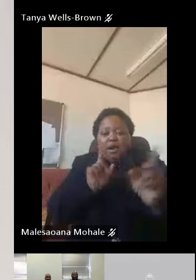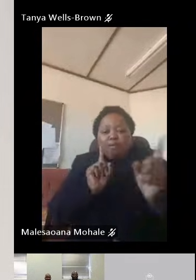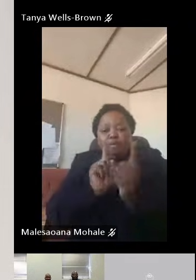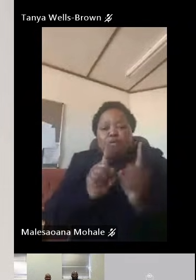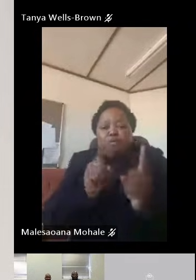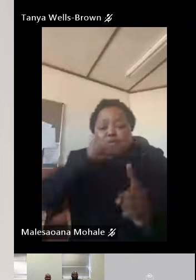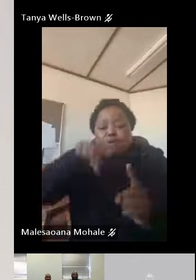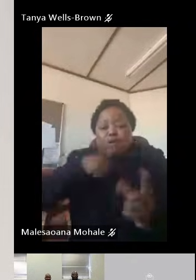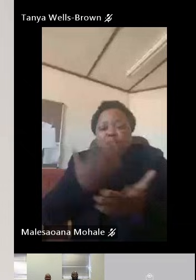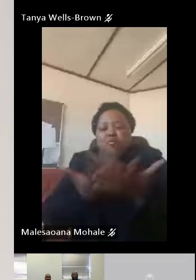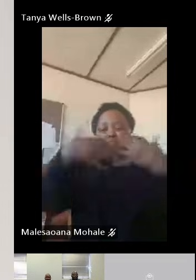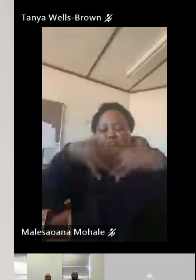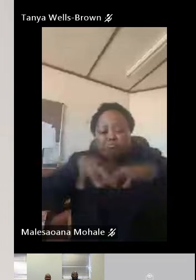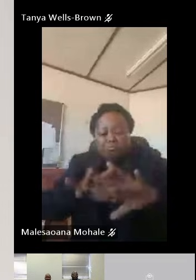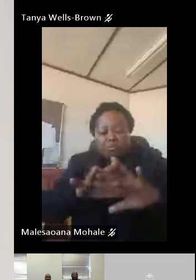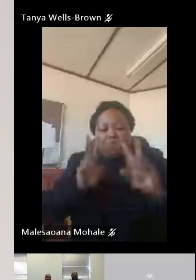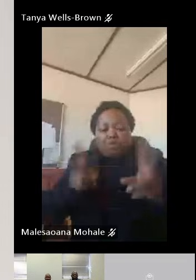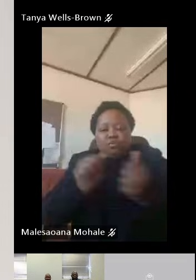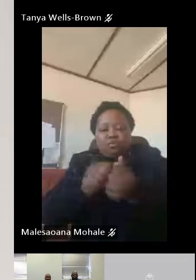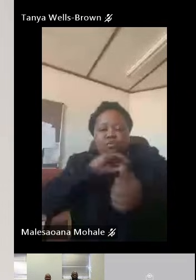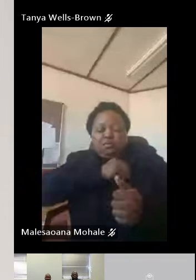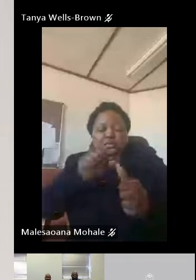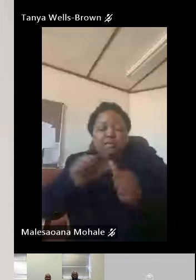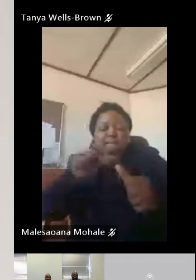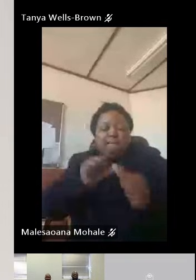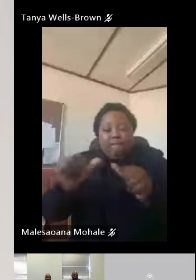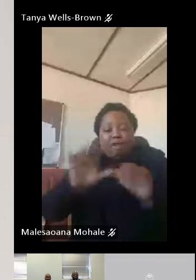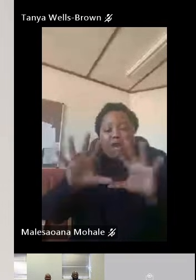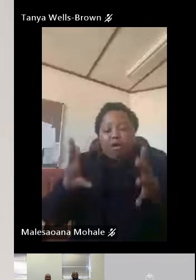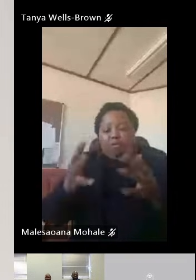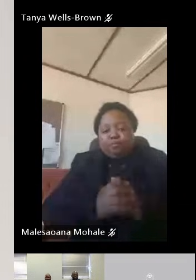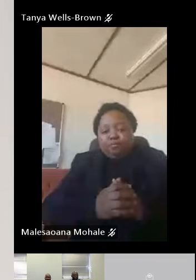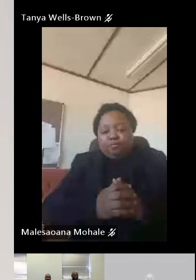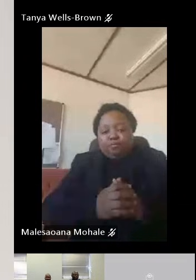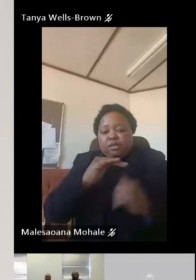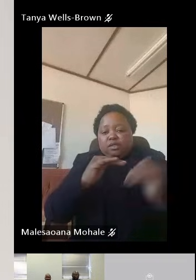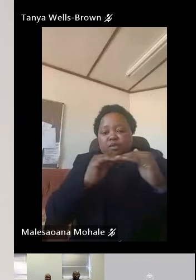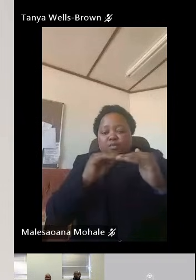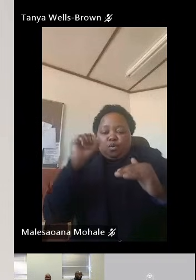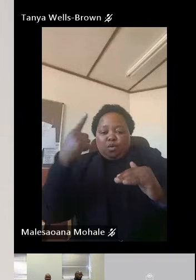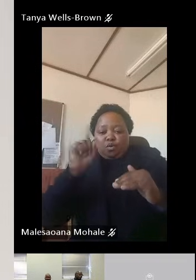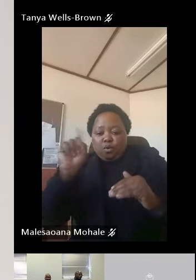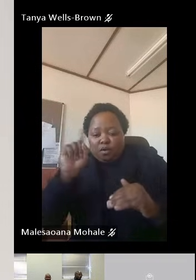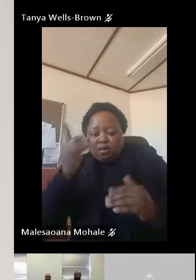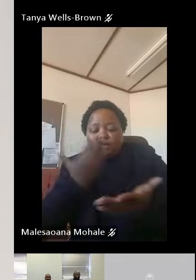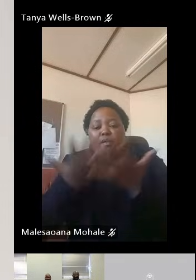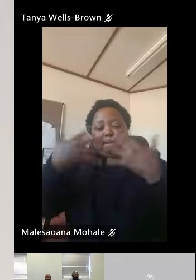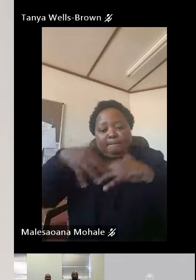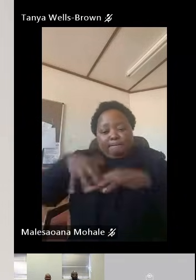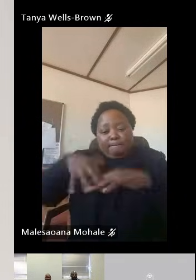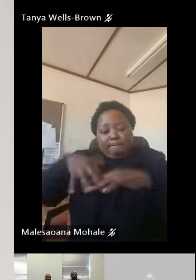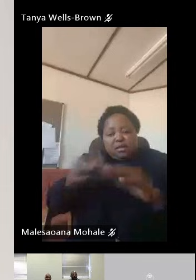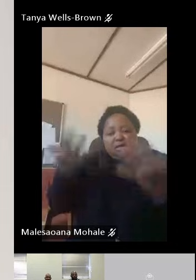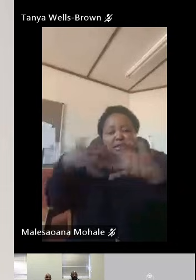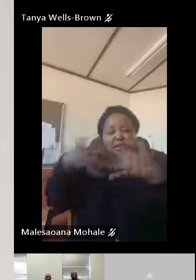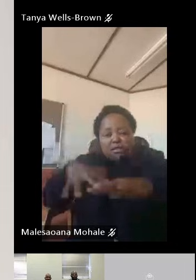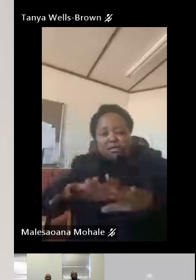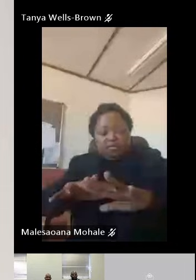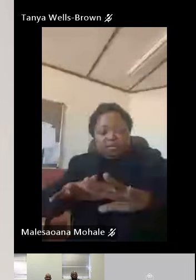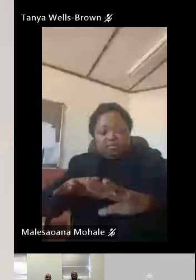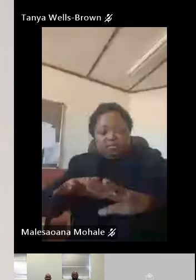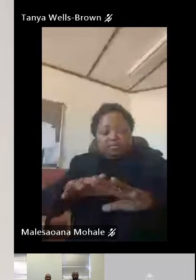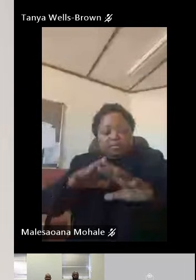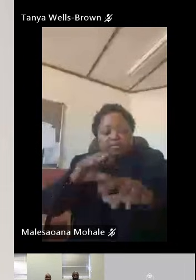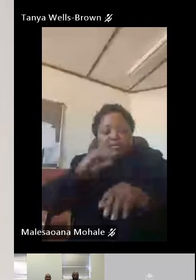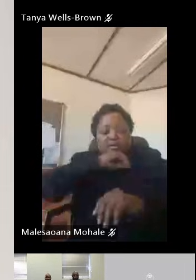our programming, the first step is to mainstream disability. By mainstreaming